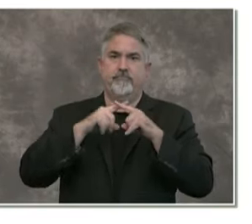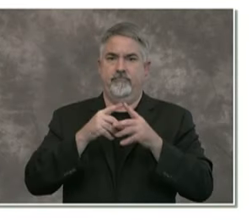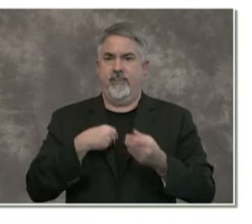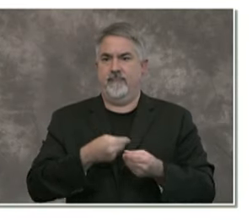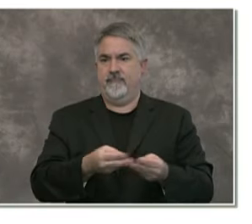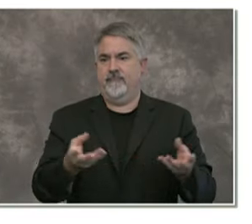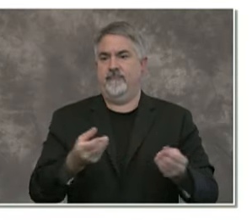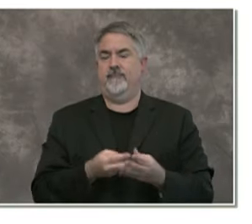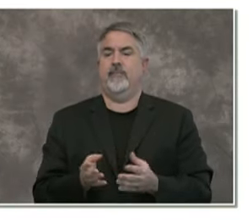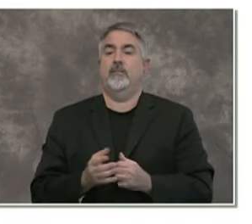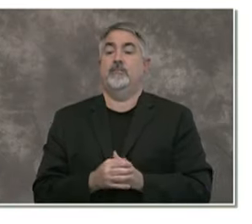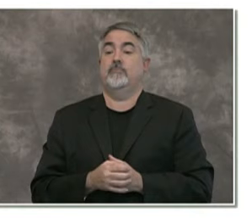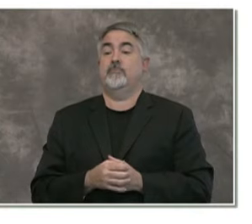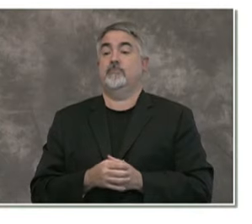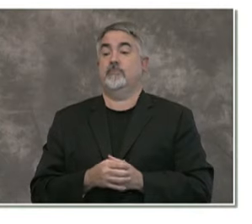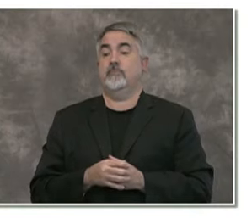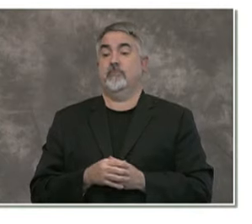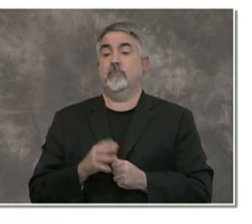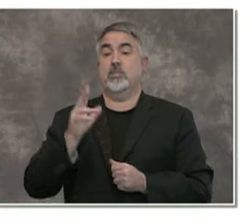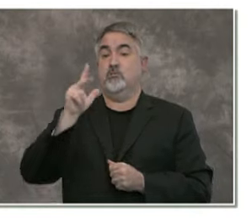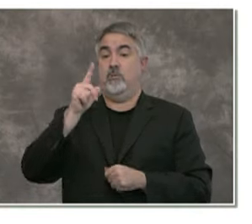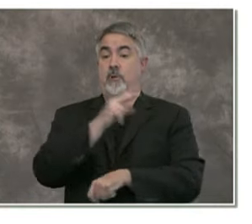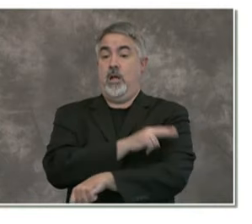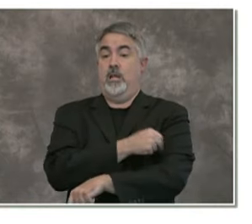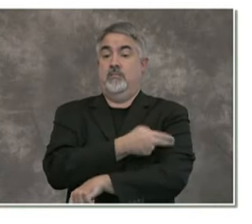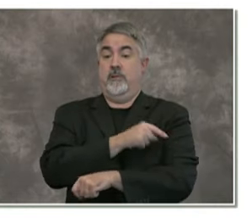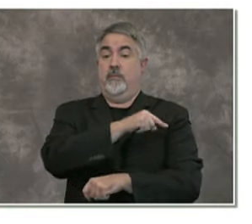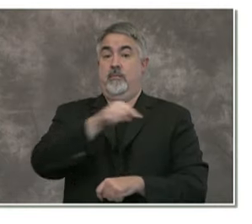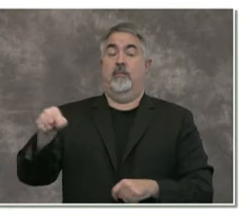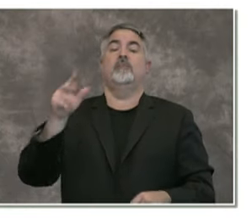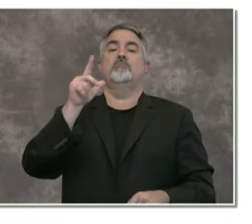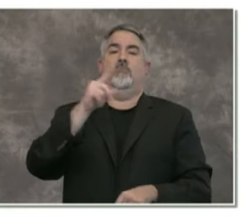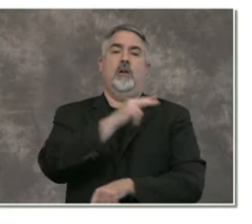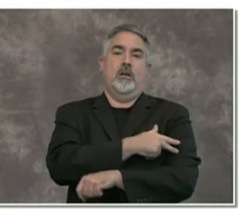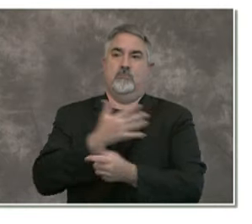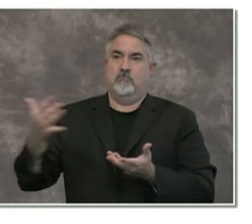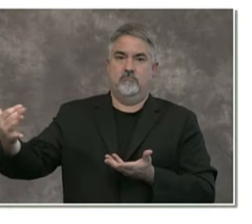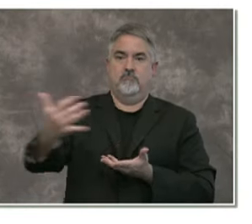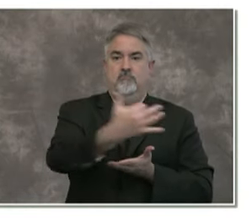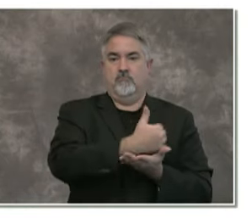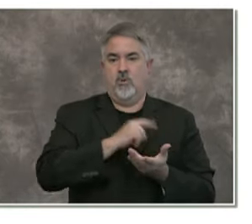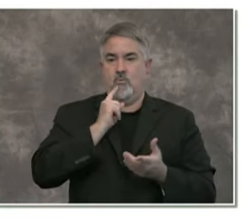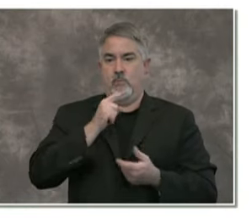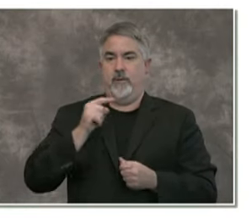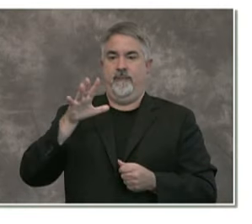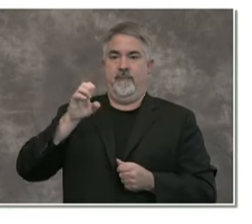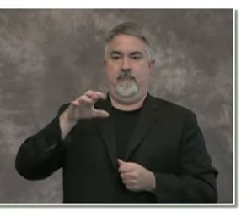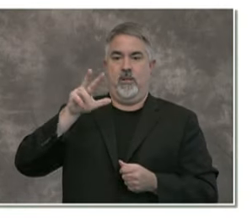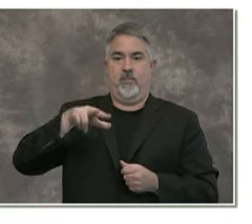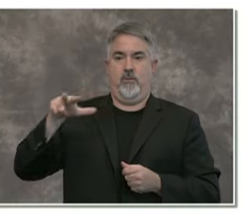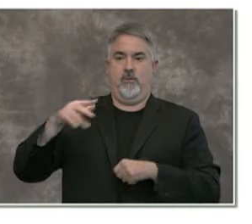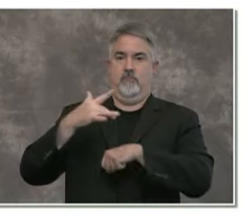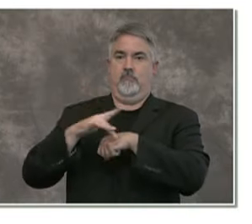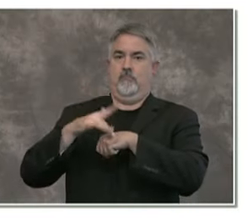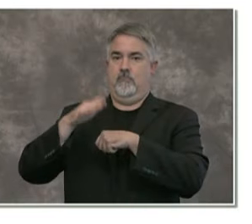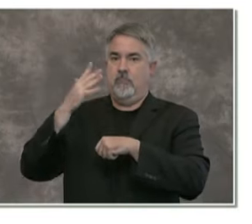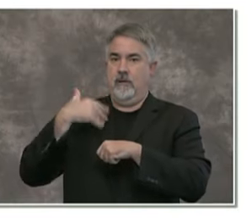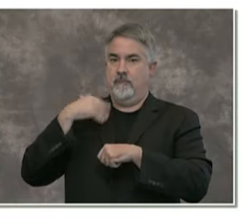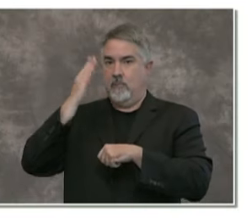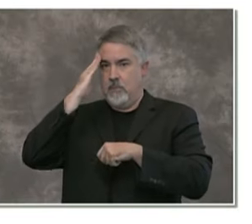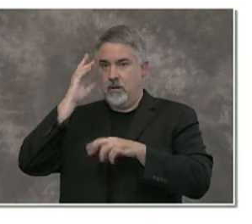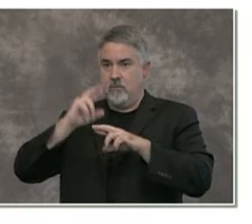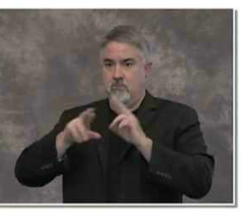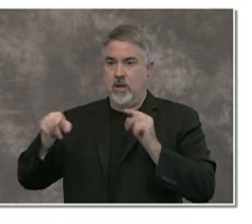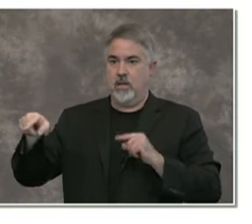23 hospitals are reporting 533 available. That is not the total number in San Diego County. That is the total